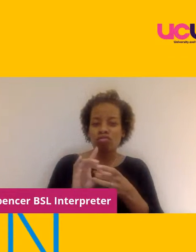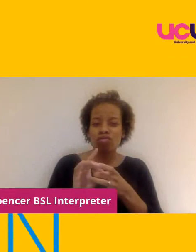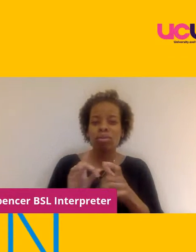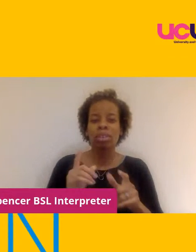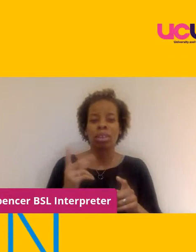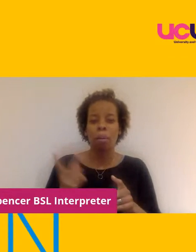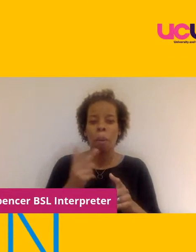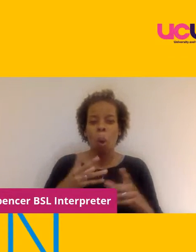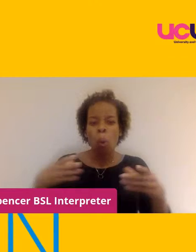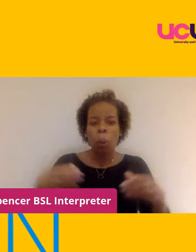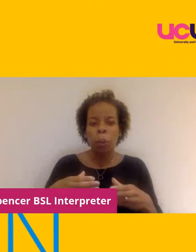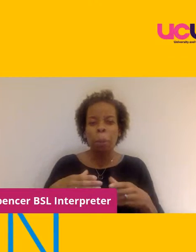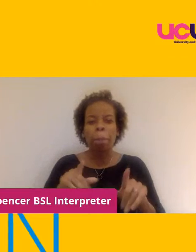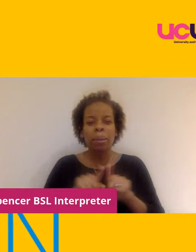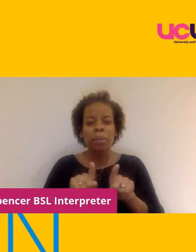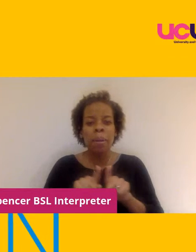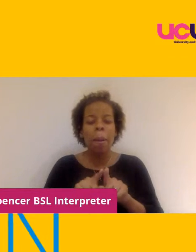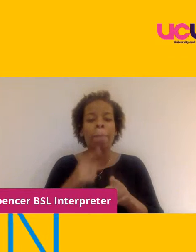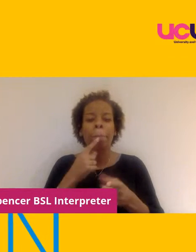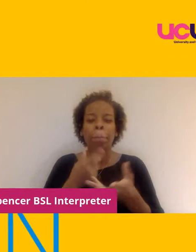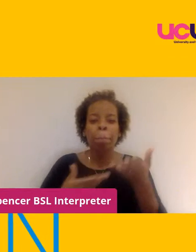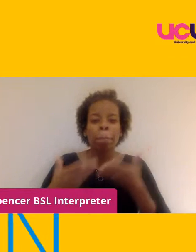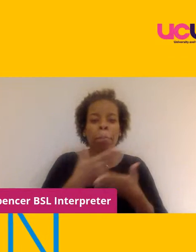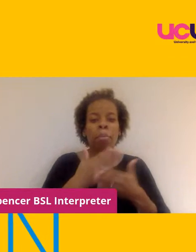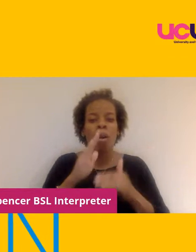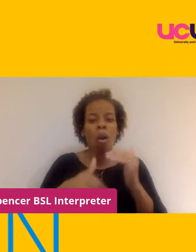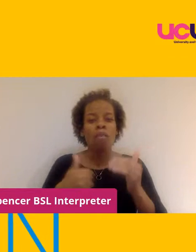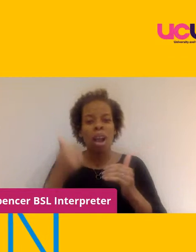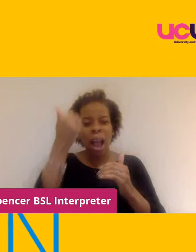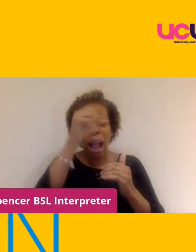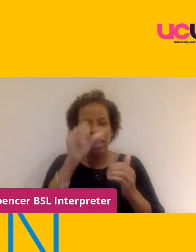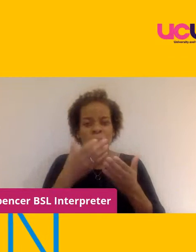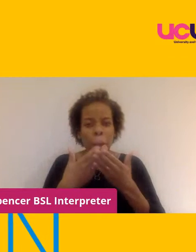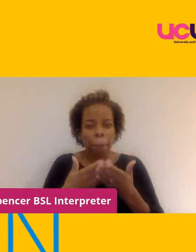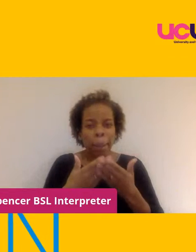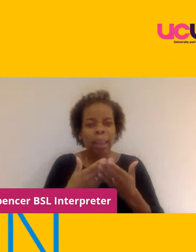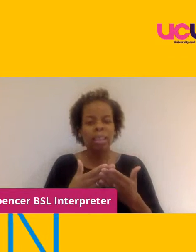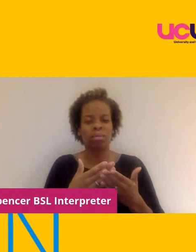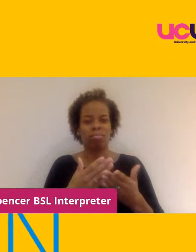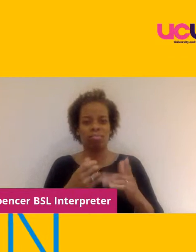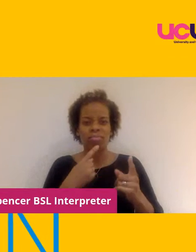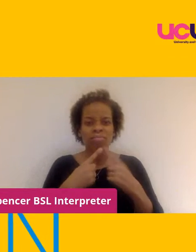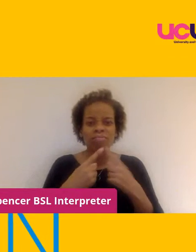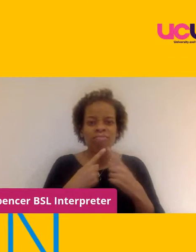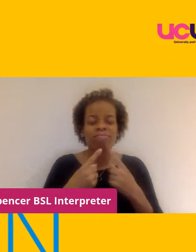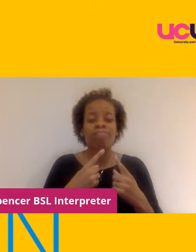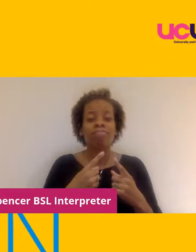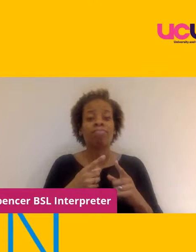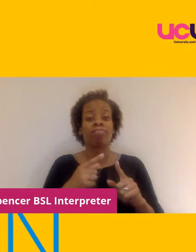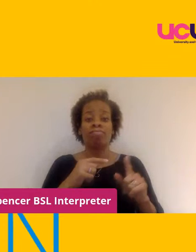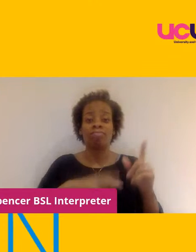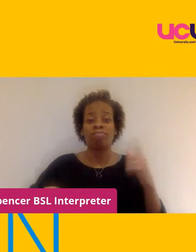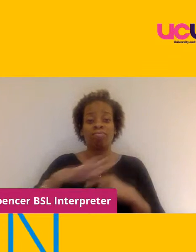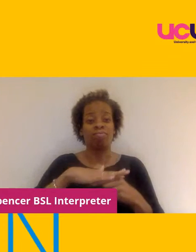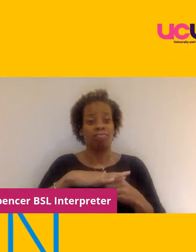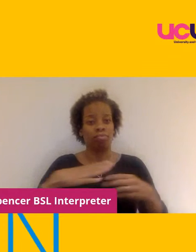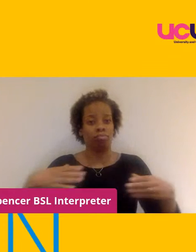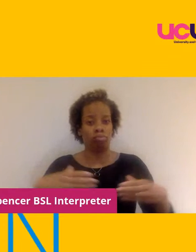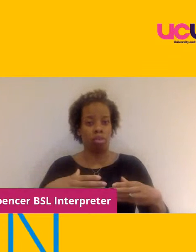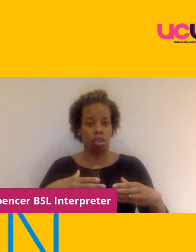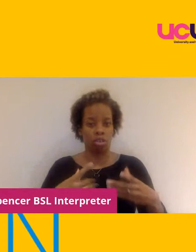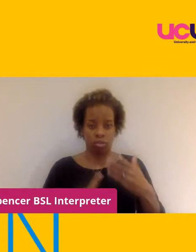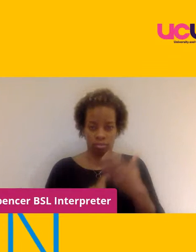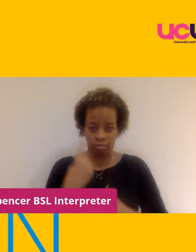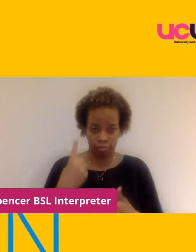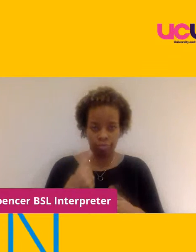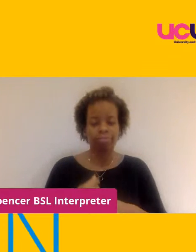about organising academic related and professional services members of staff at a branch level. So to kick us off,